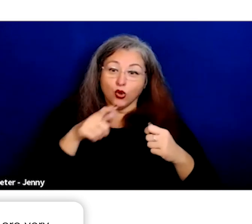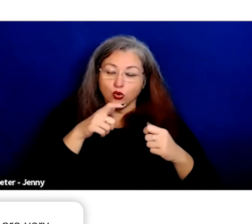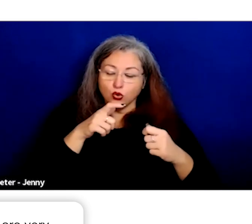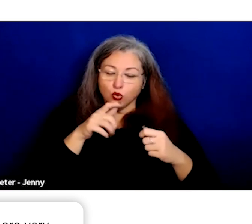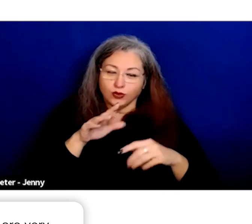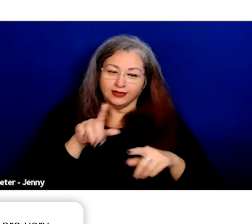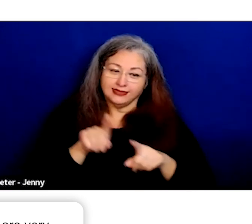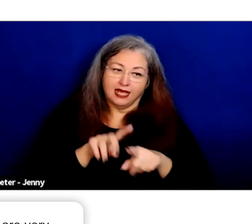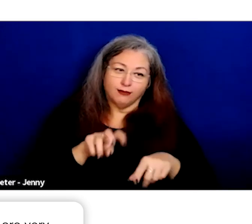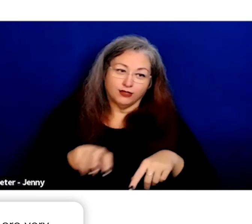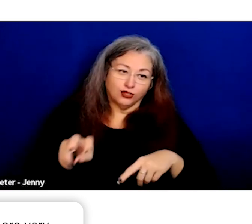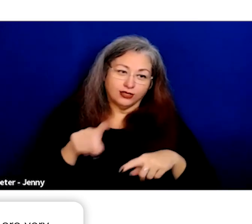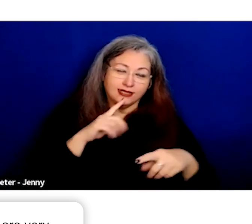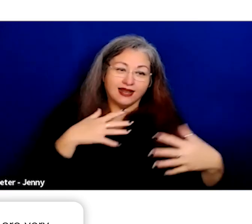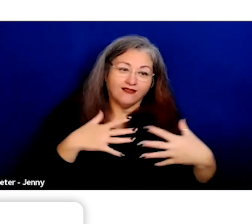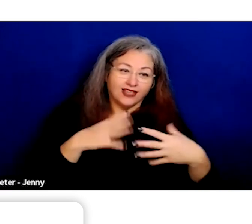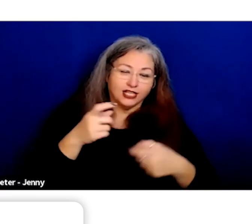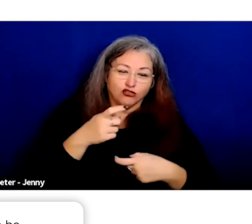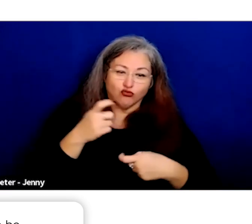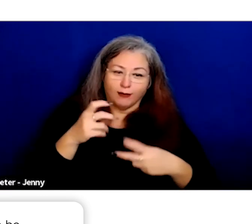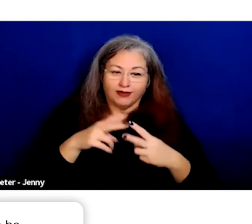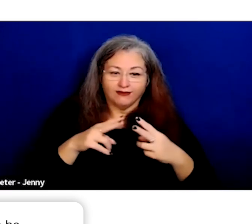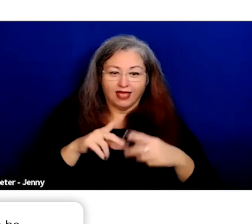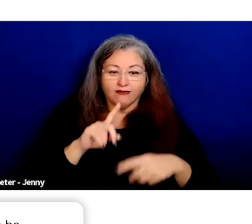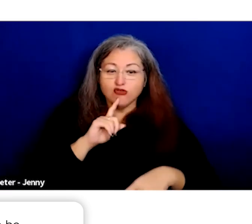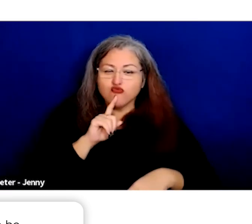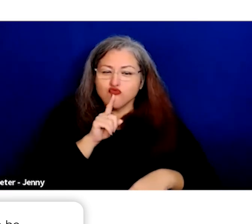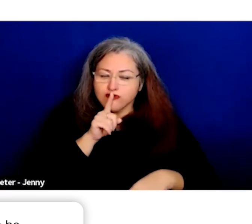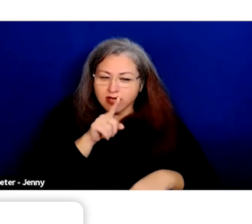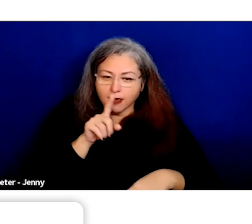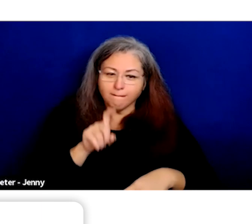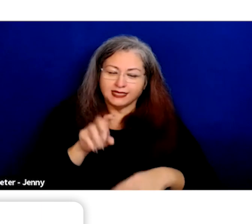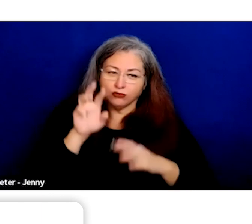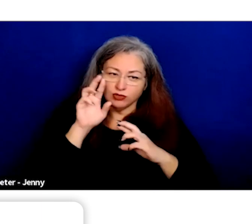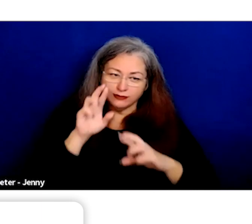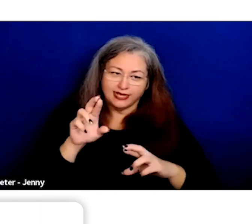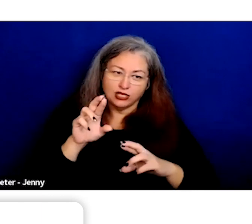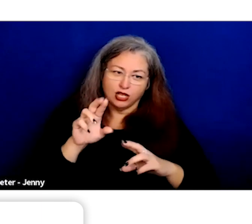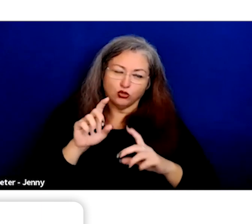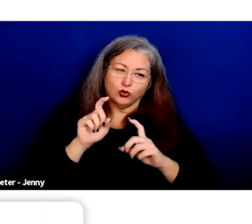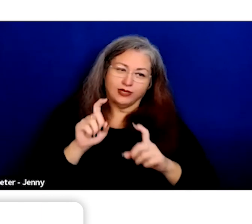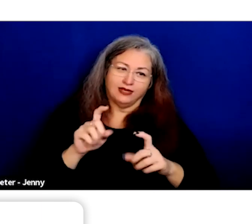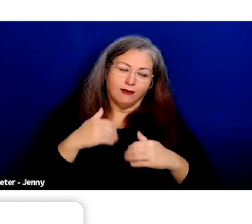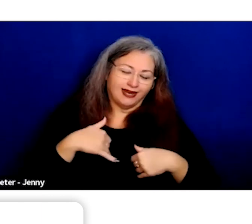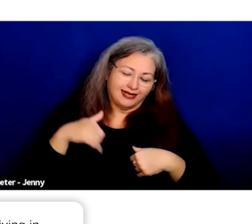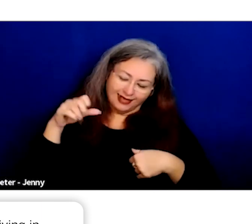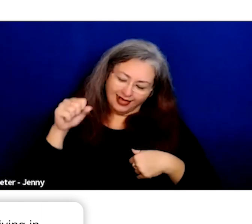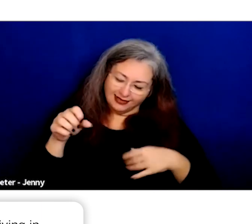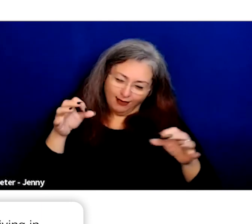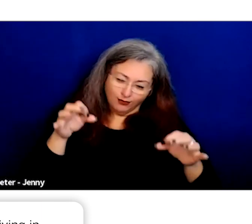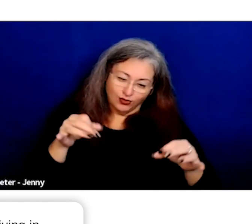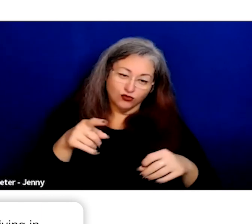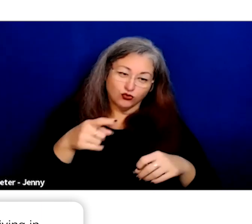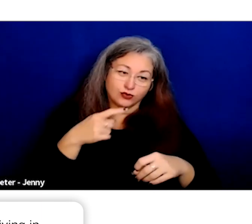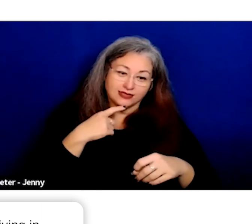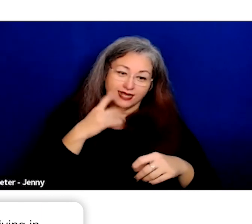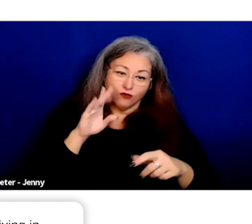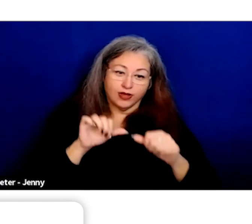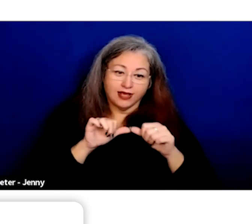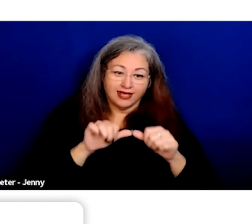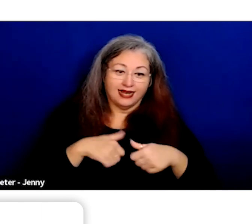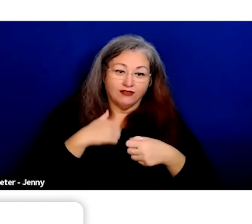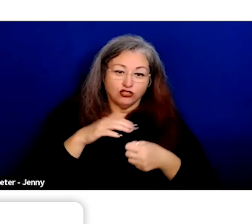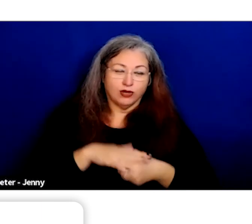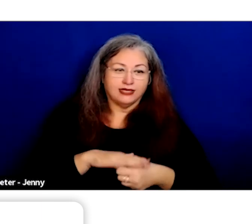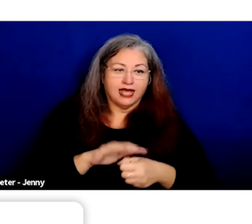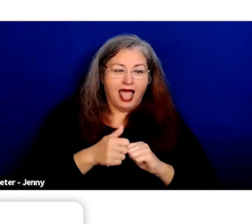The fears and trauma are very real. They deserve to be respected and given body. Absolutely. When you said, if we're constantly living in stress, how